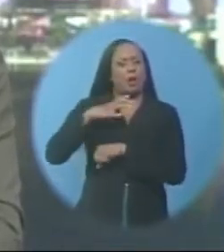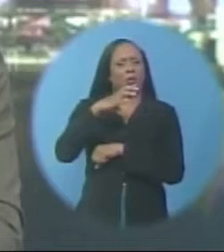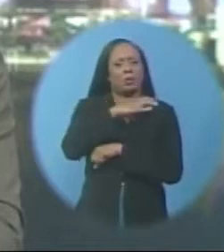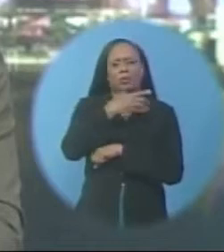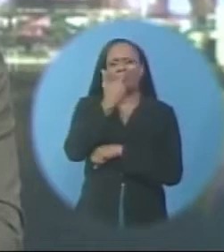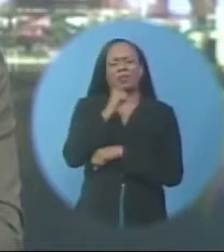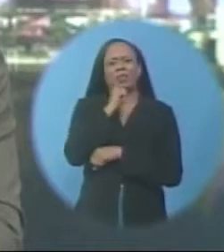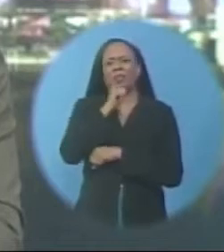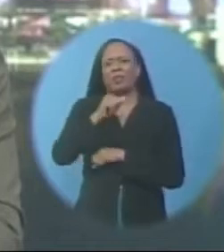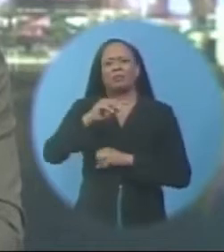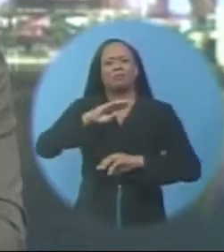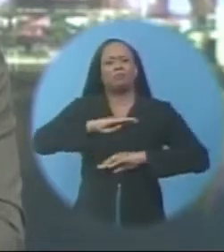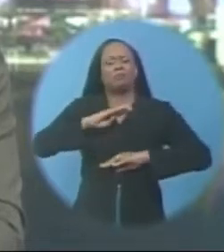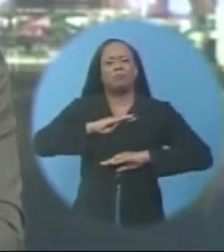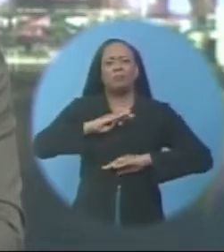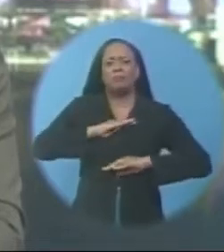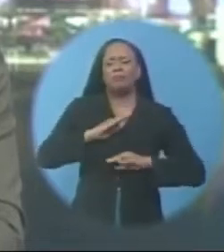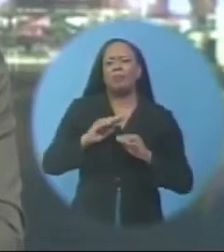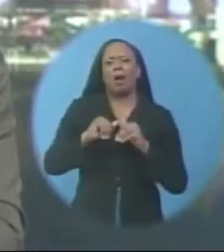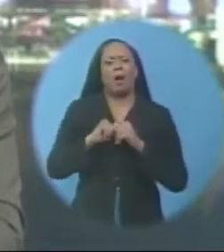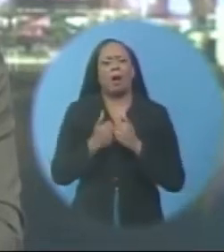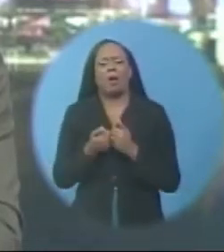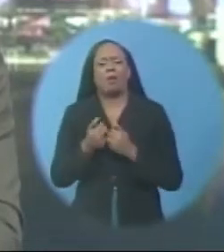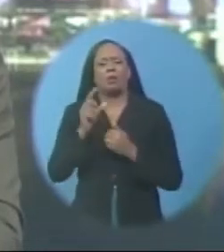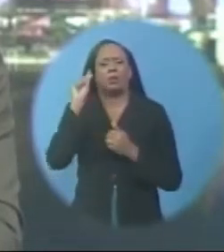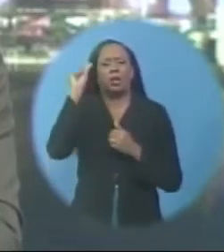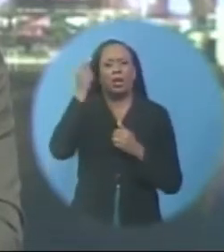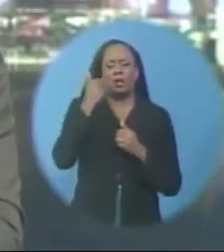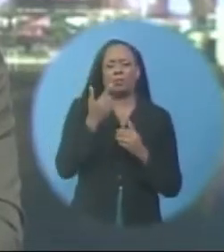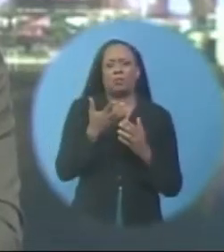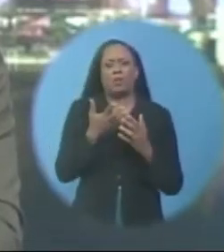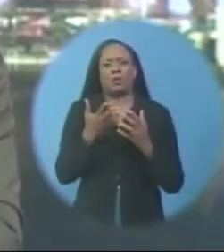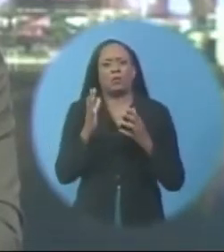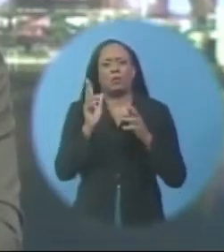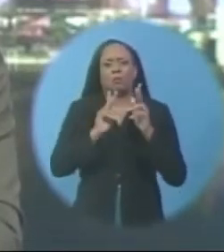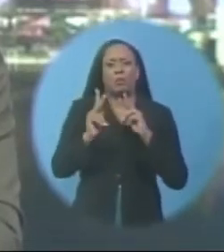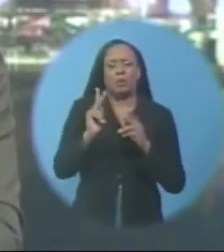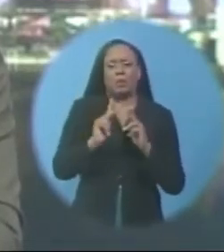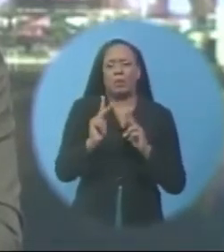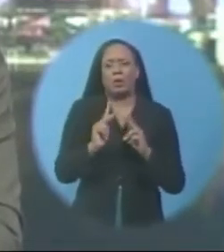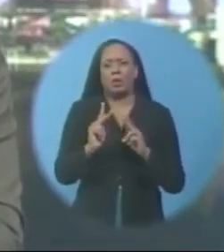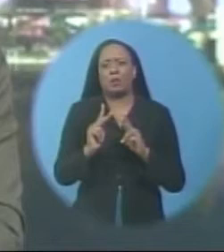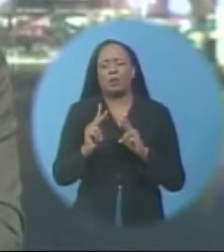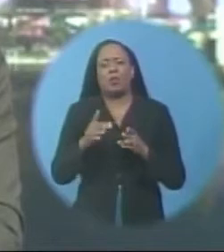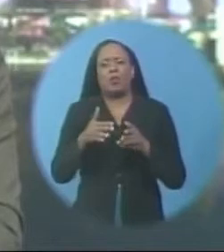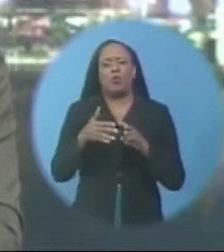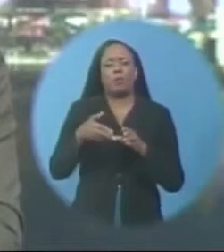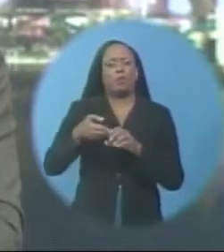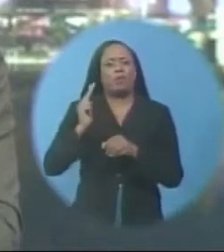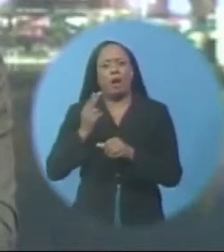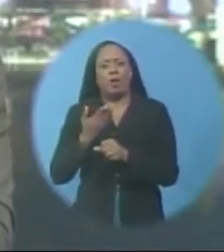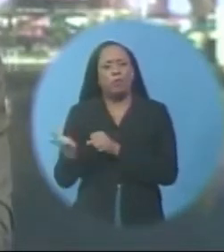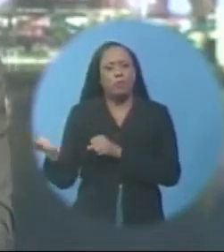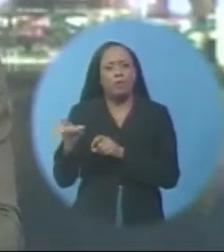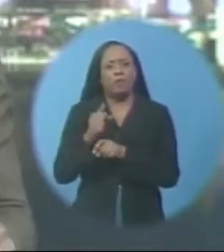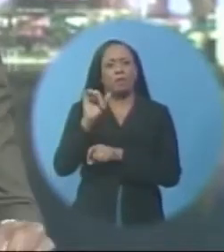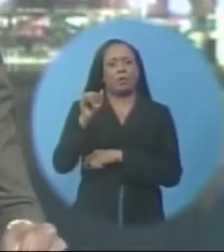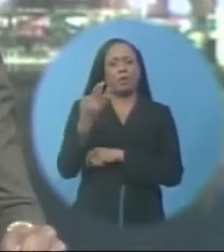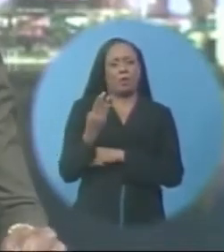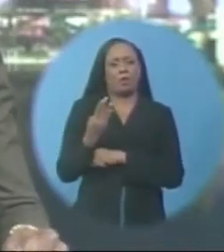not satisfied with the way mass retrenchments were taking place in the private and public sectors within the last 2